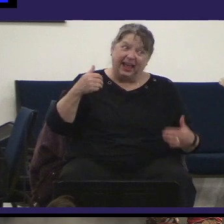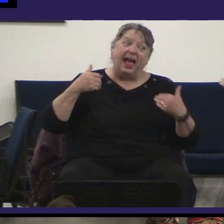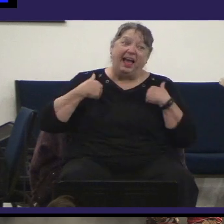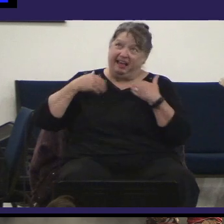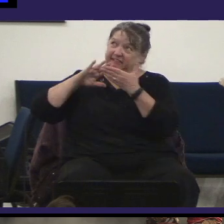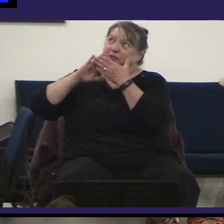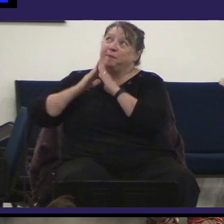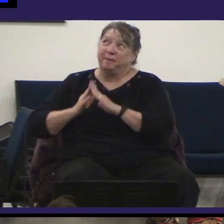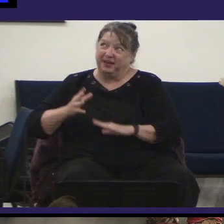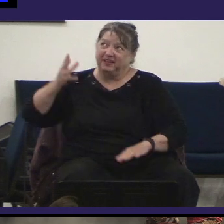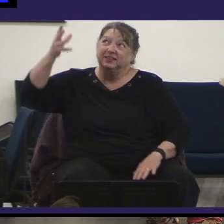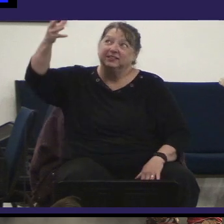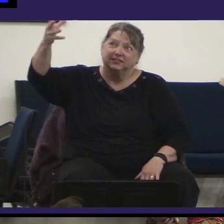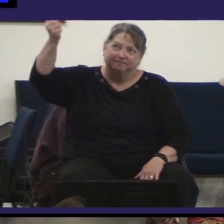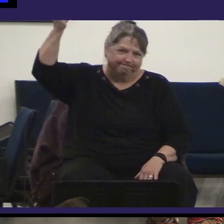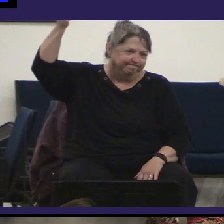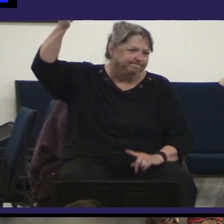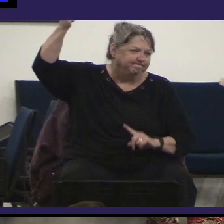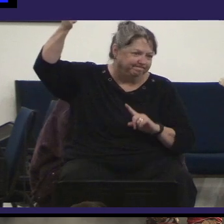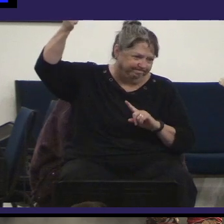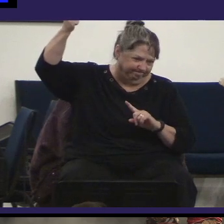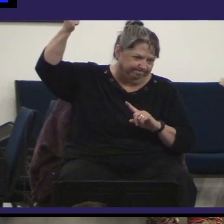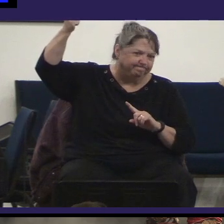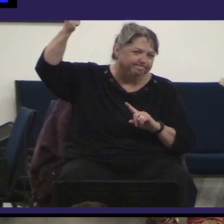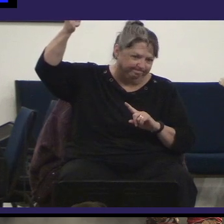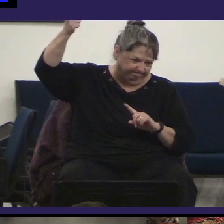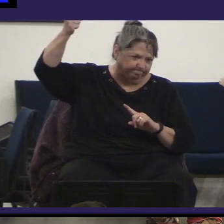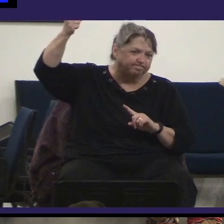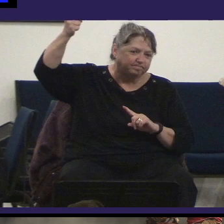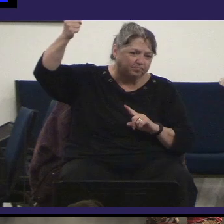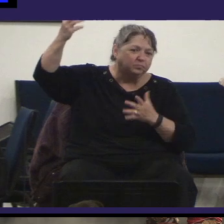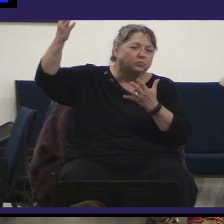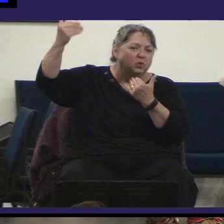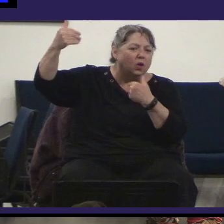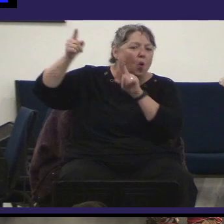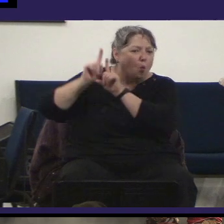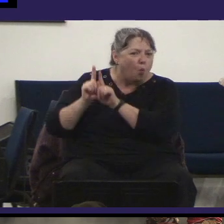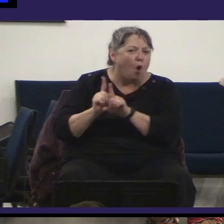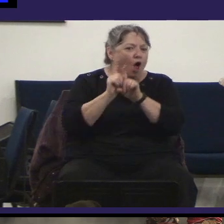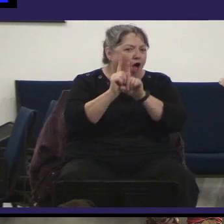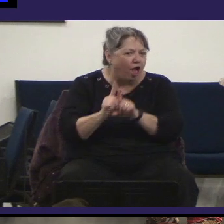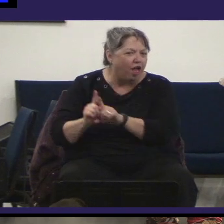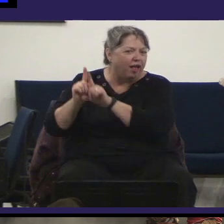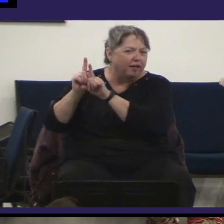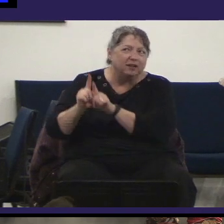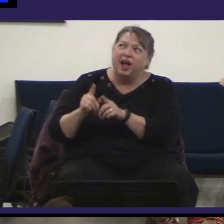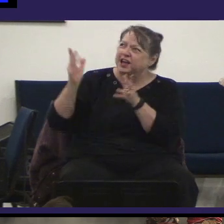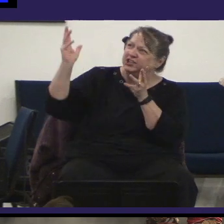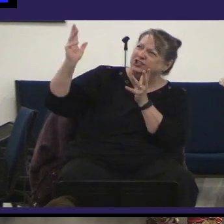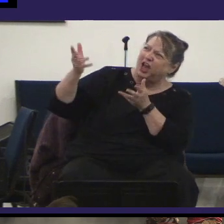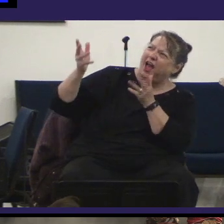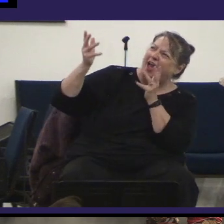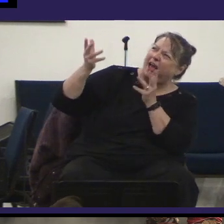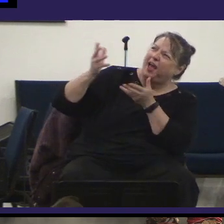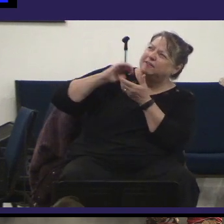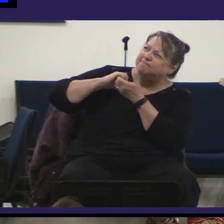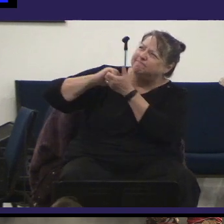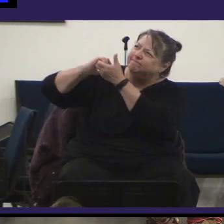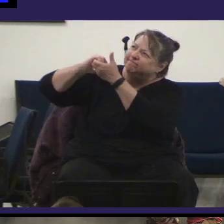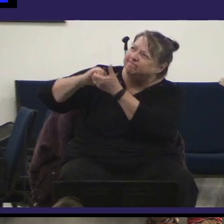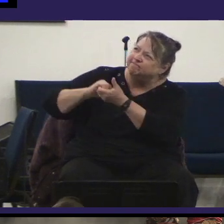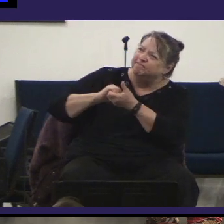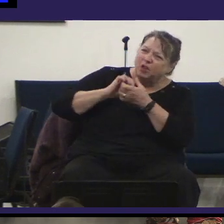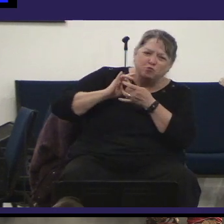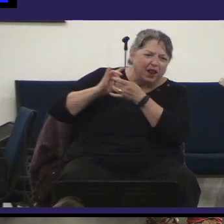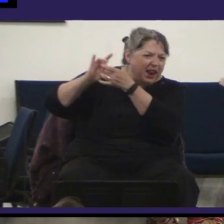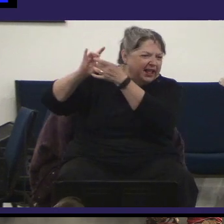gospel of peace, that we're walking with him. We're talking with him. Paul says, it's something you have to share, right? You